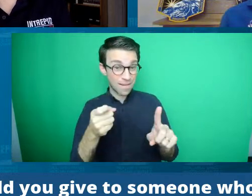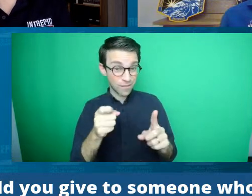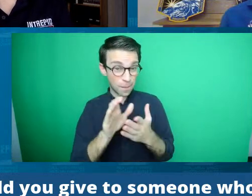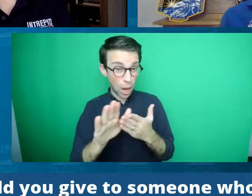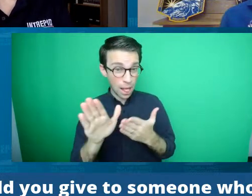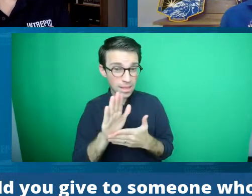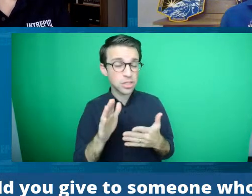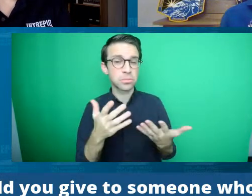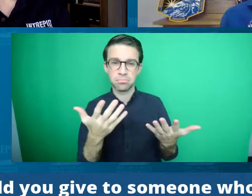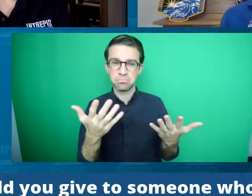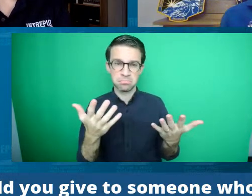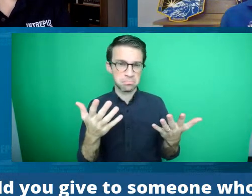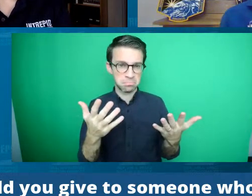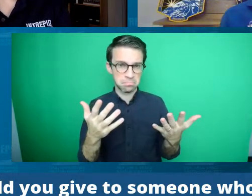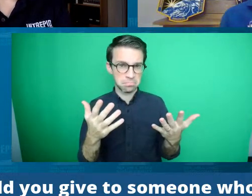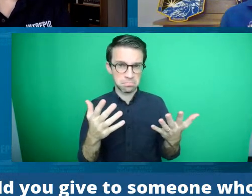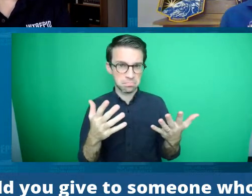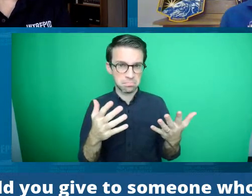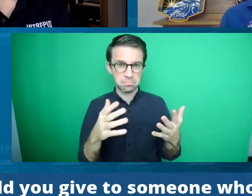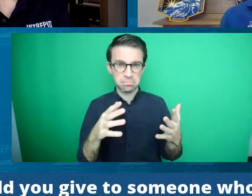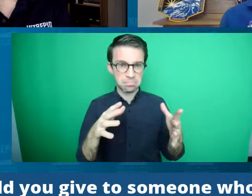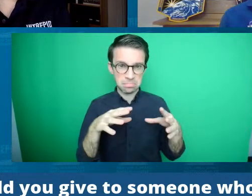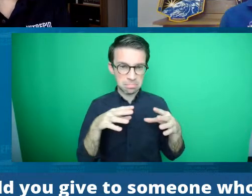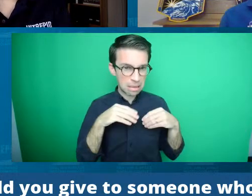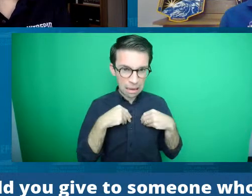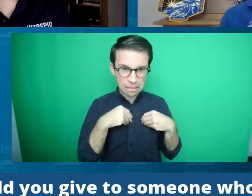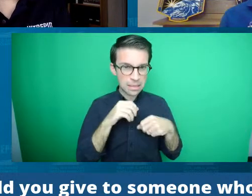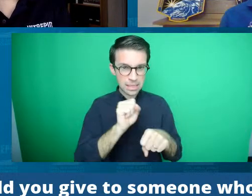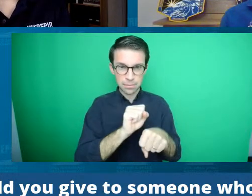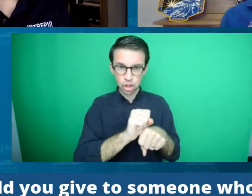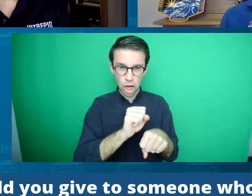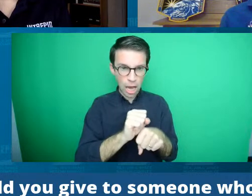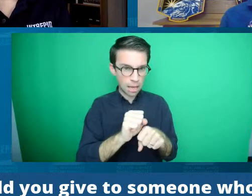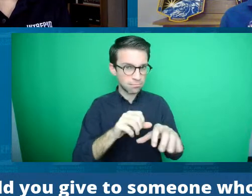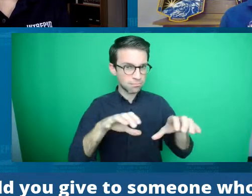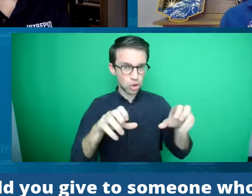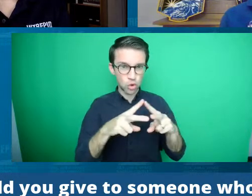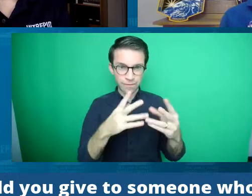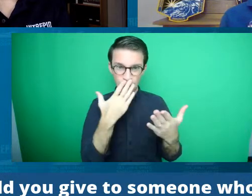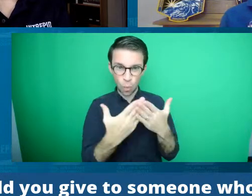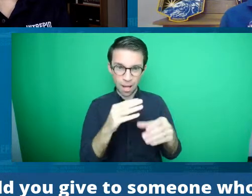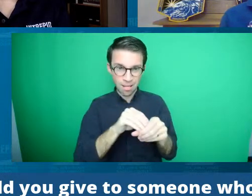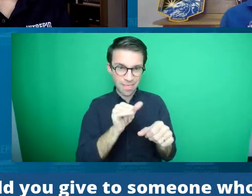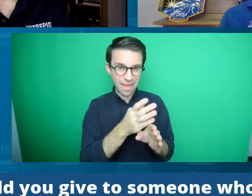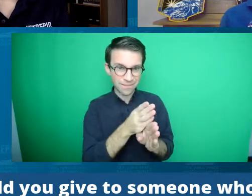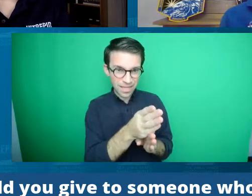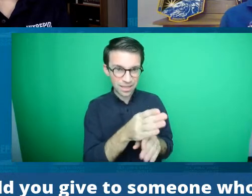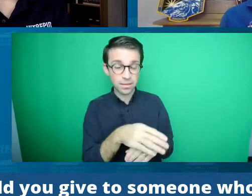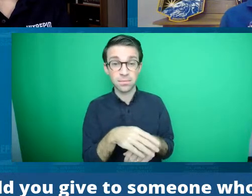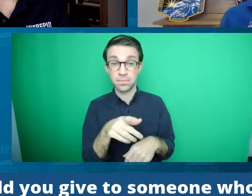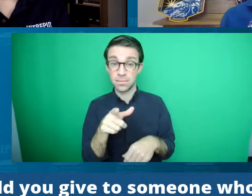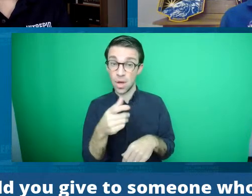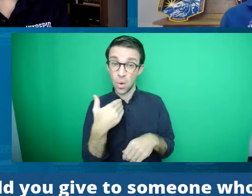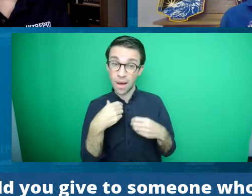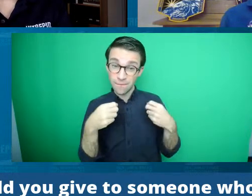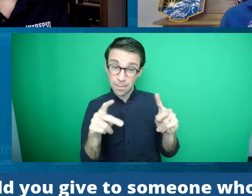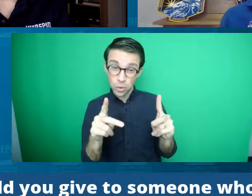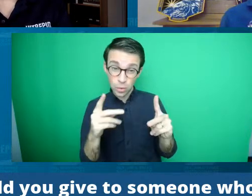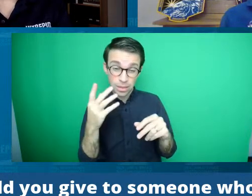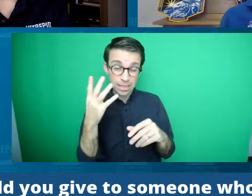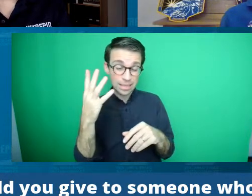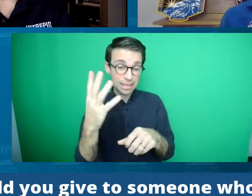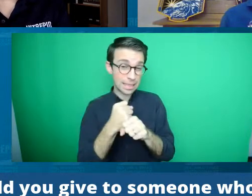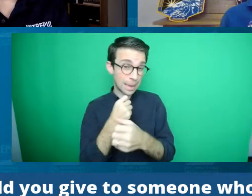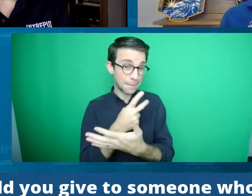job and do well in that job in the field that you love. Have the opportunity to go to graduate school, and then